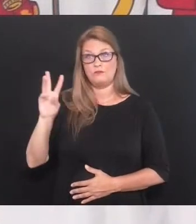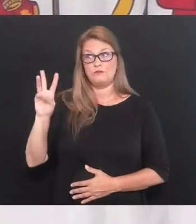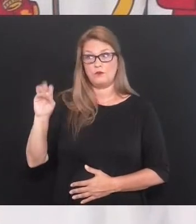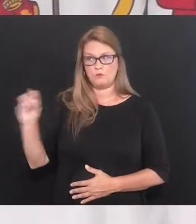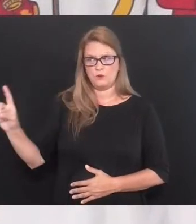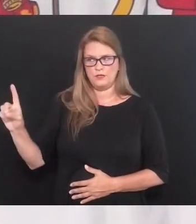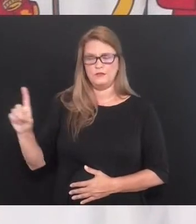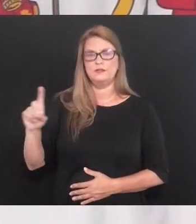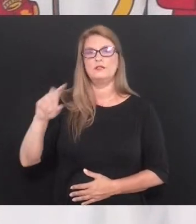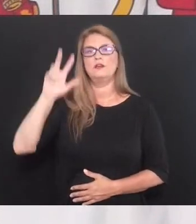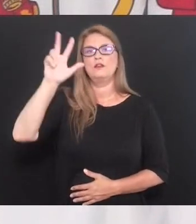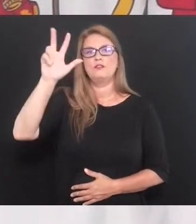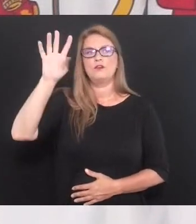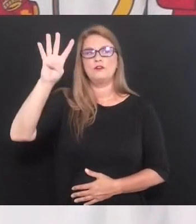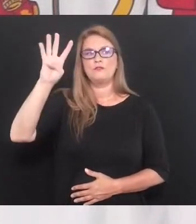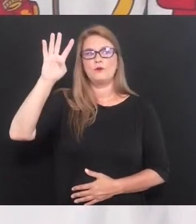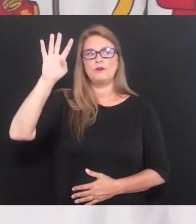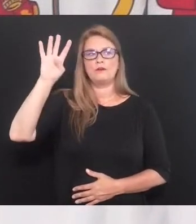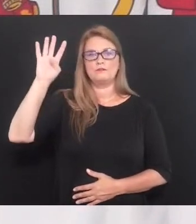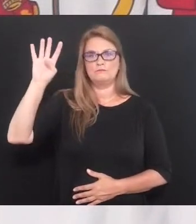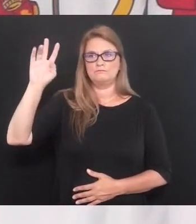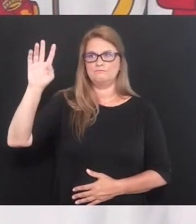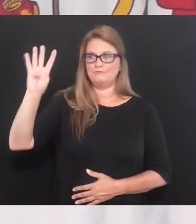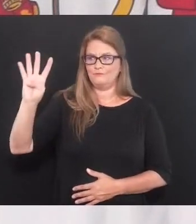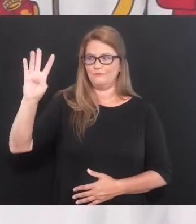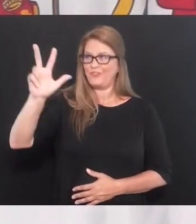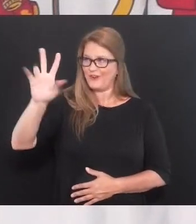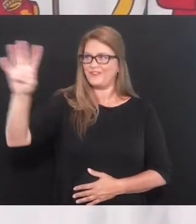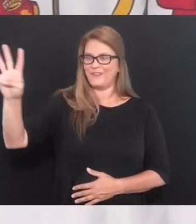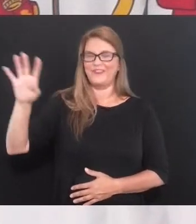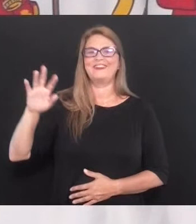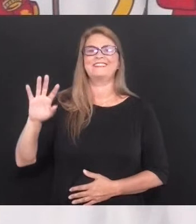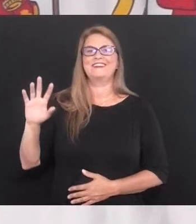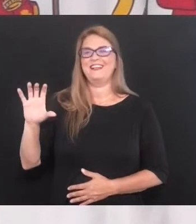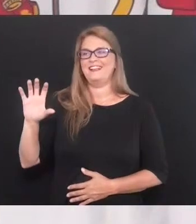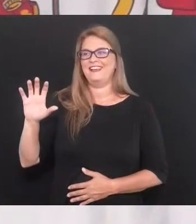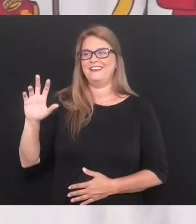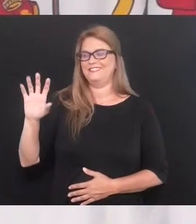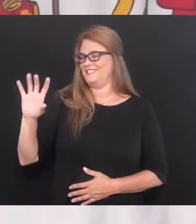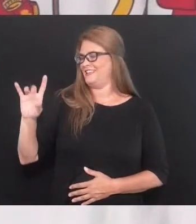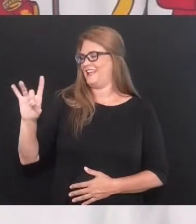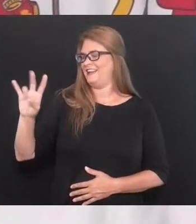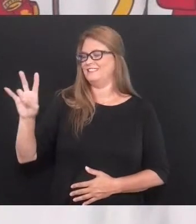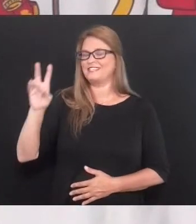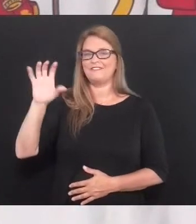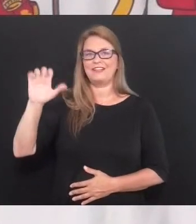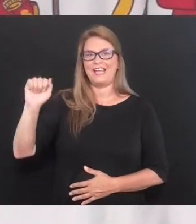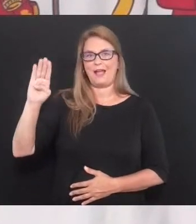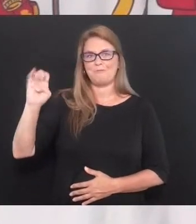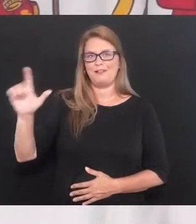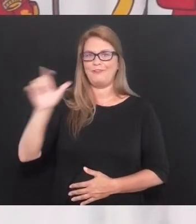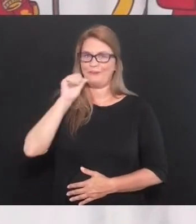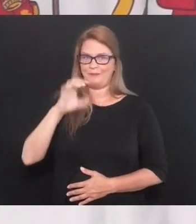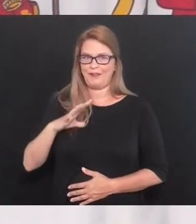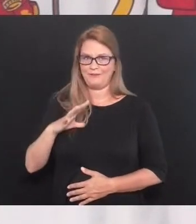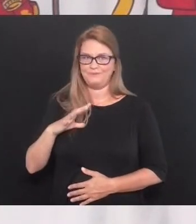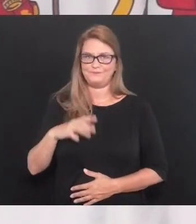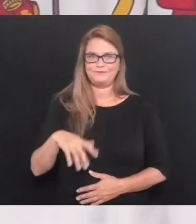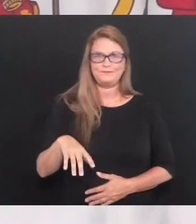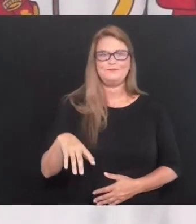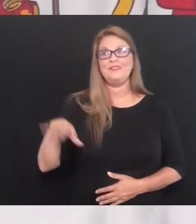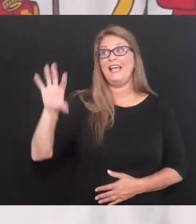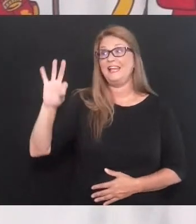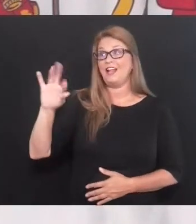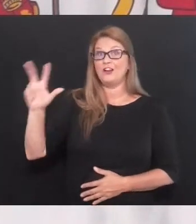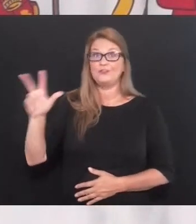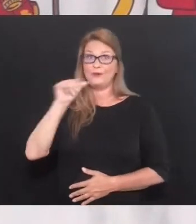The 3,443rd death, an 87-year-old male from Cabell County. The 3,444th death, a 93-year-old